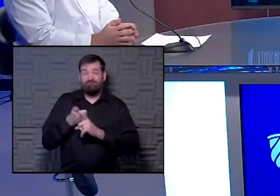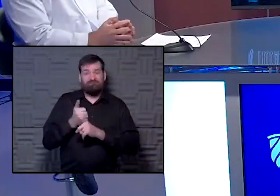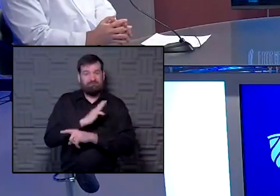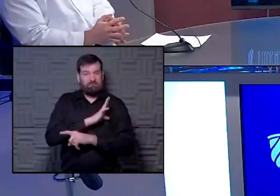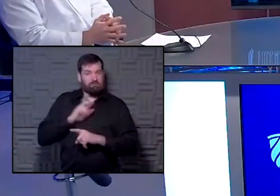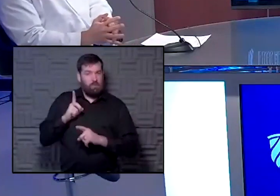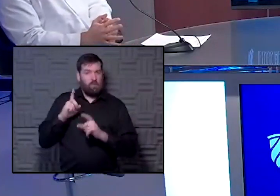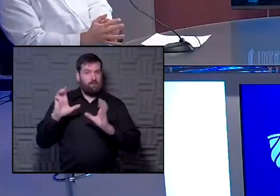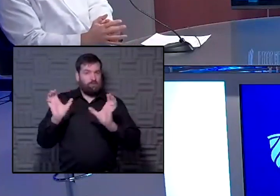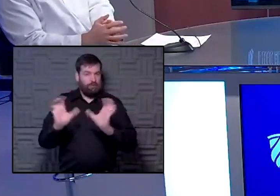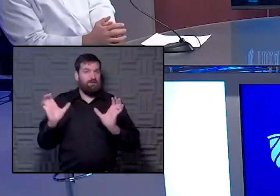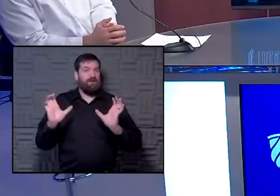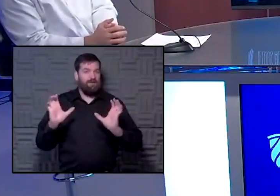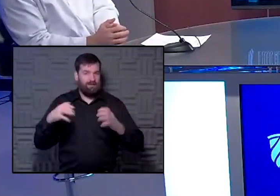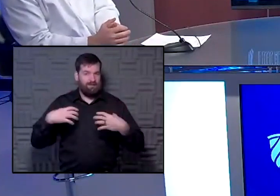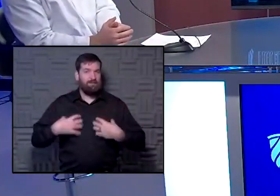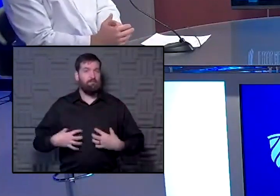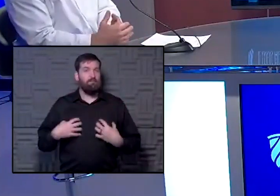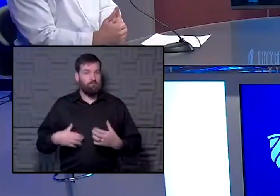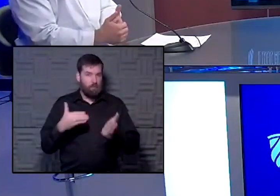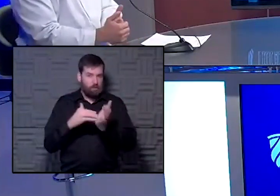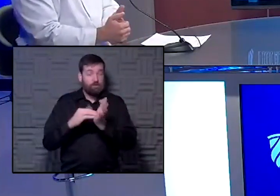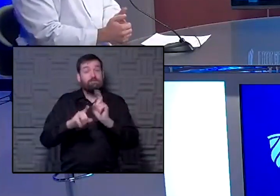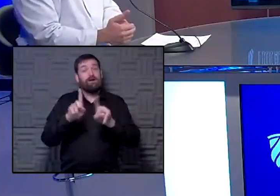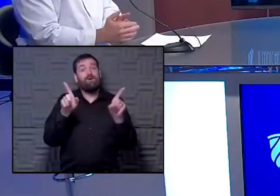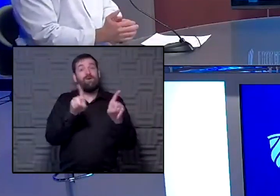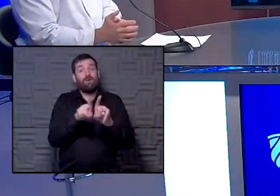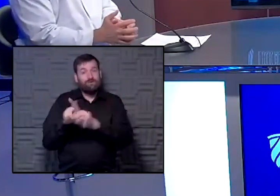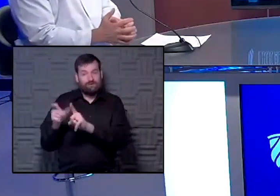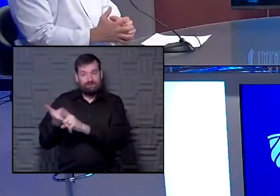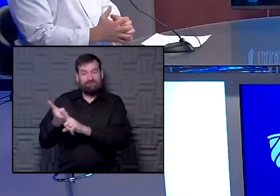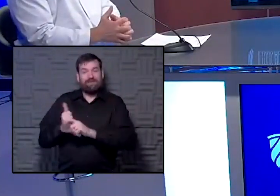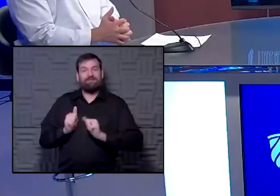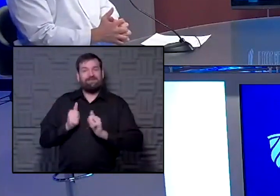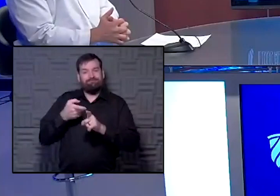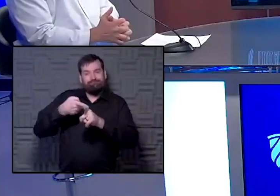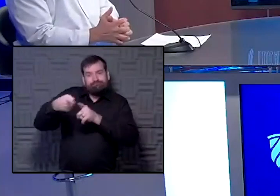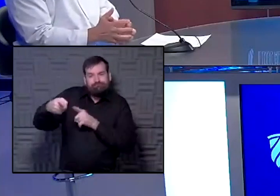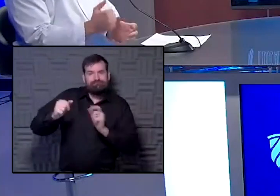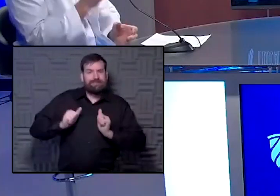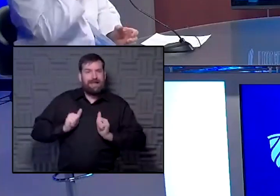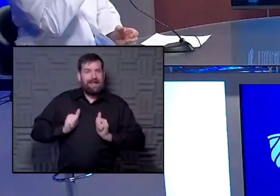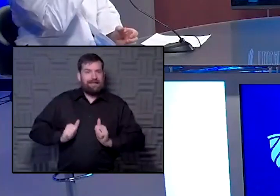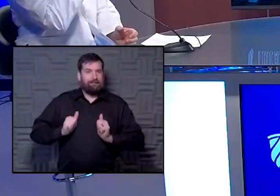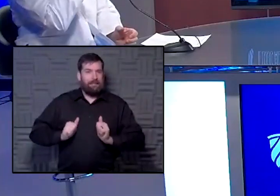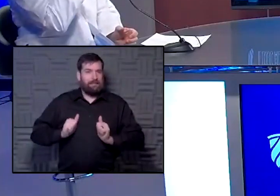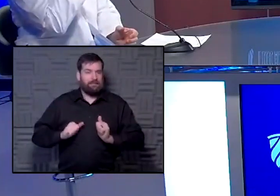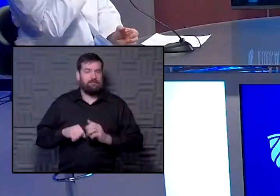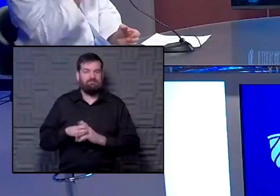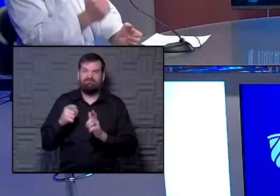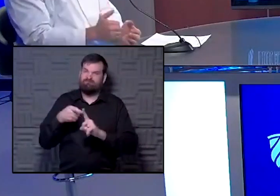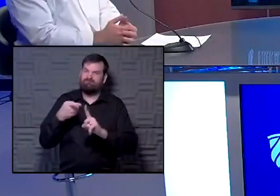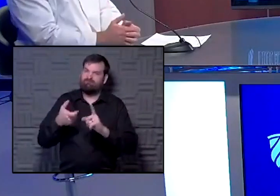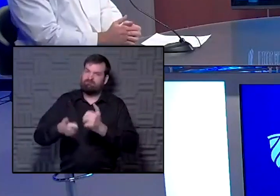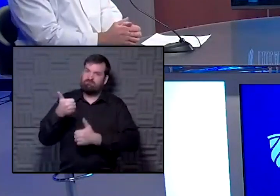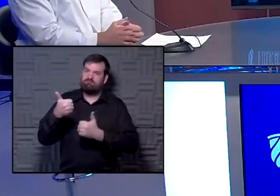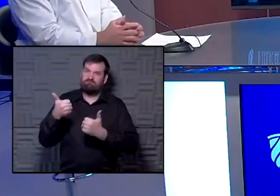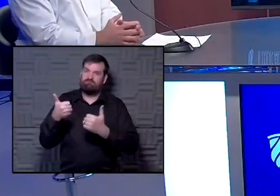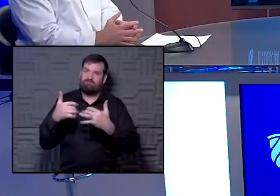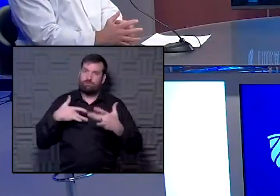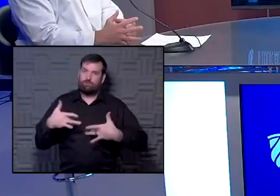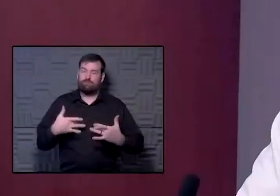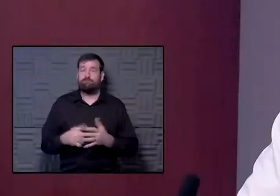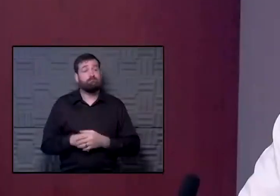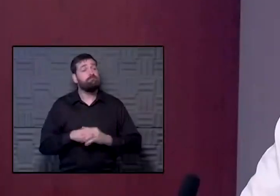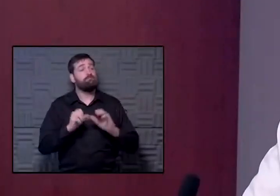board-certified pulmonologist, but he's an asthma specialist, which I think is what the cold air is really going to be a concern about. Sure.